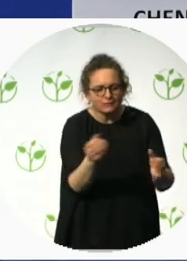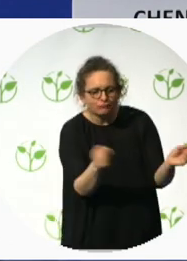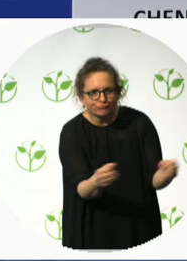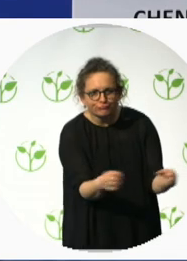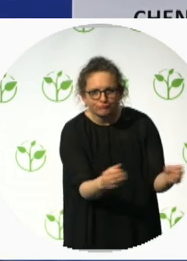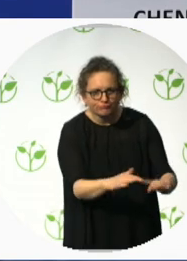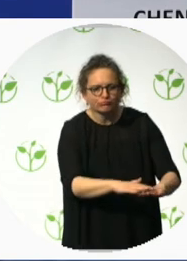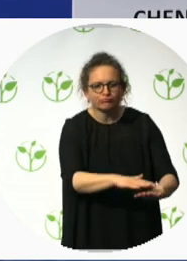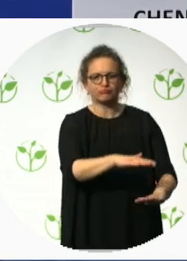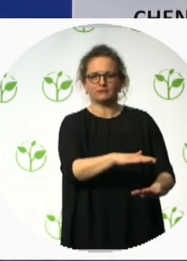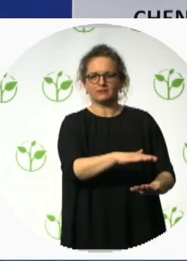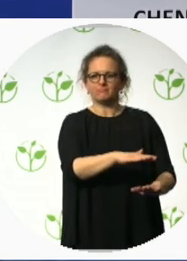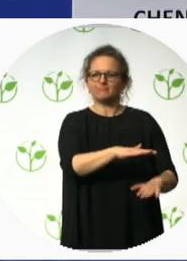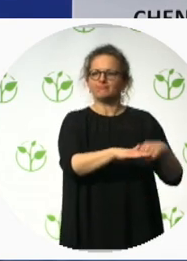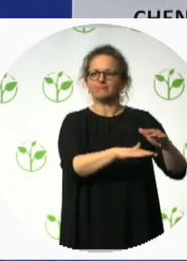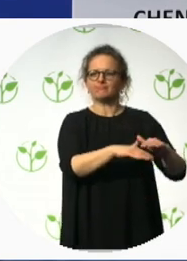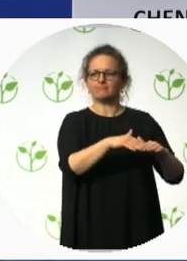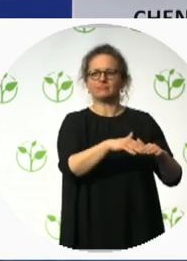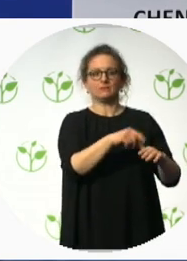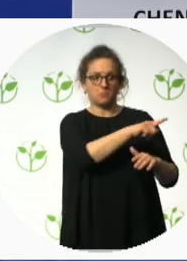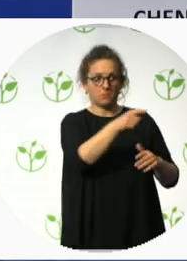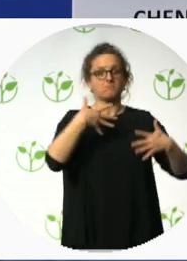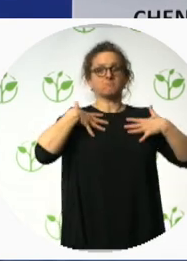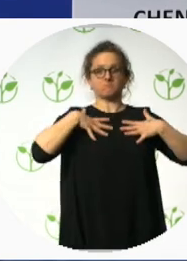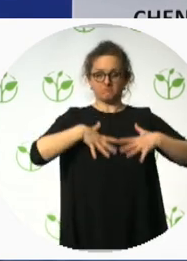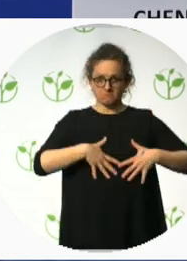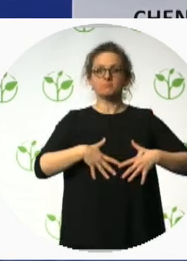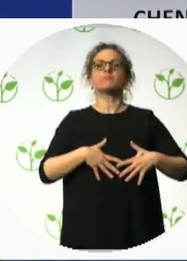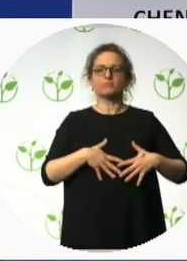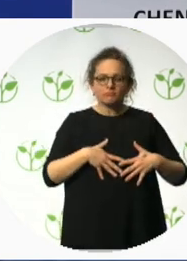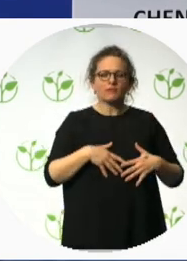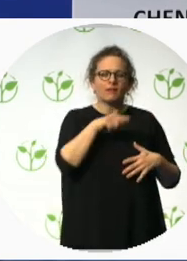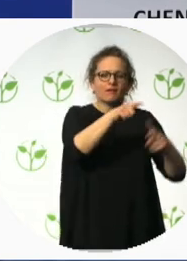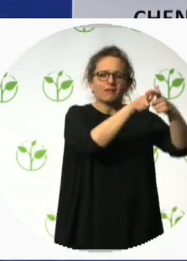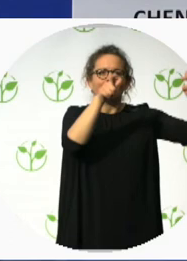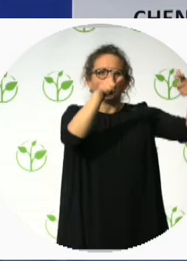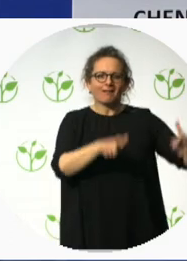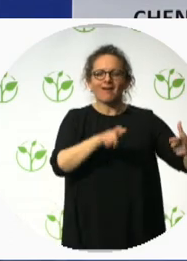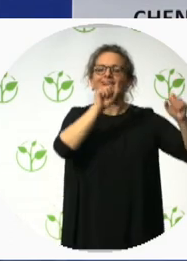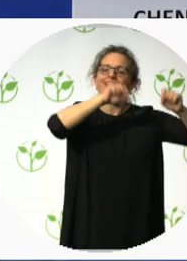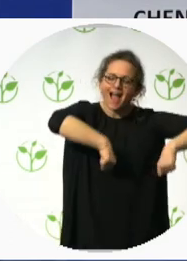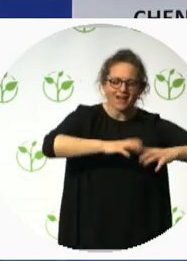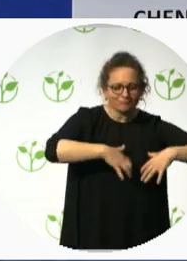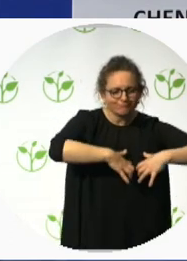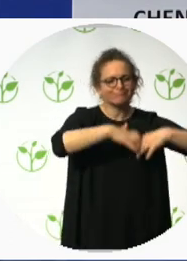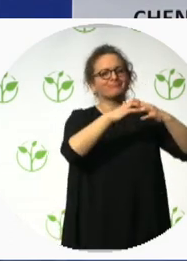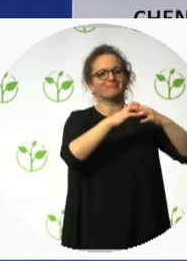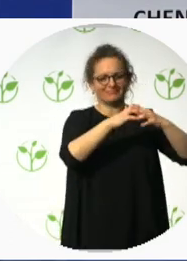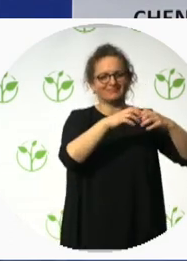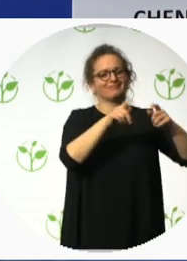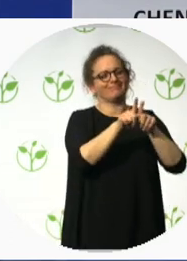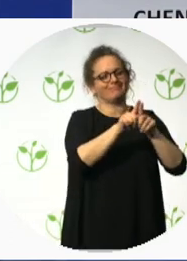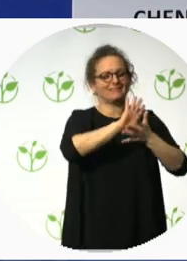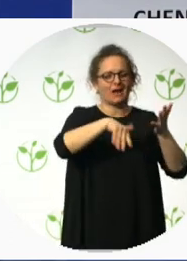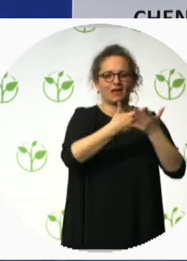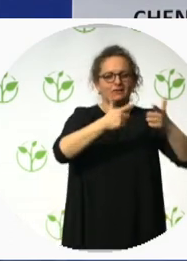to set up the research center there, and if yes, then the student will join that university to continue their